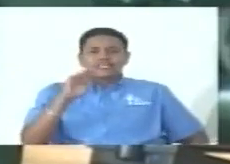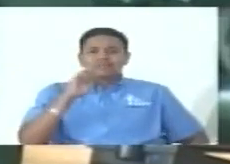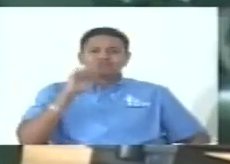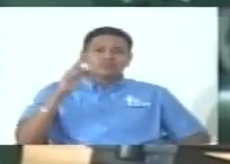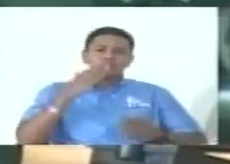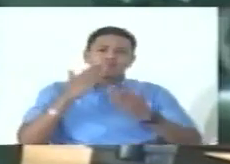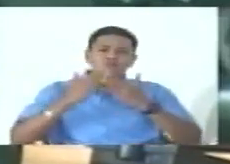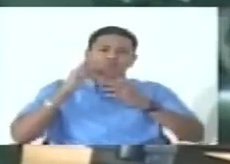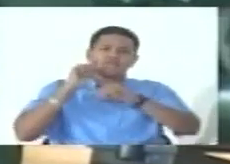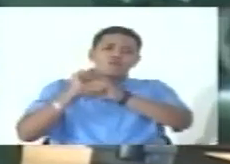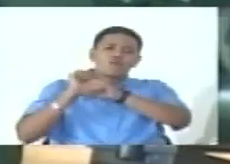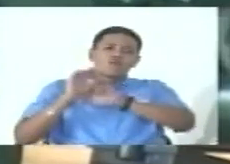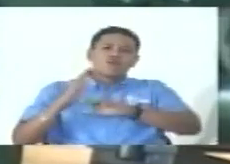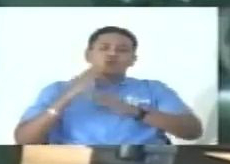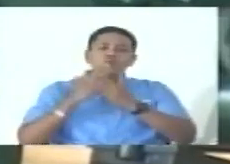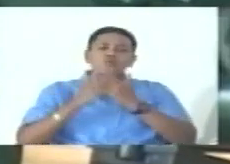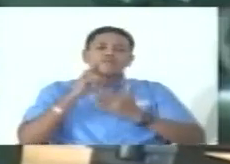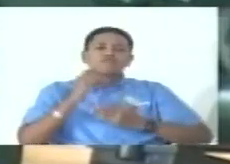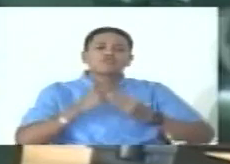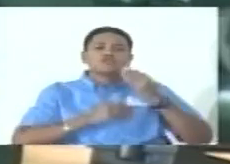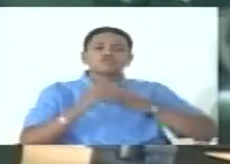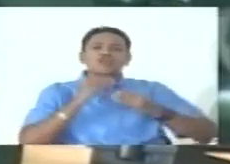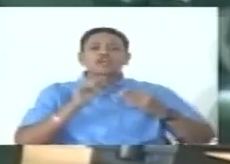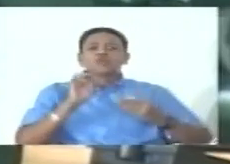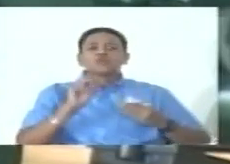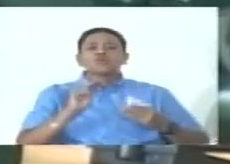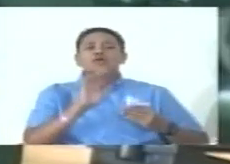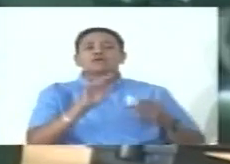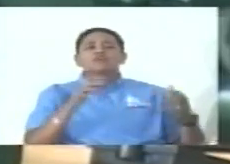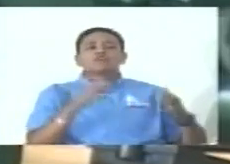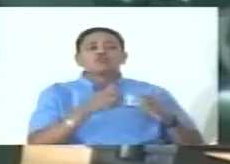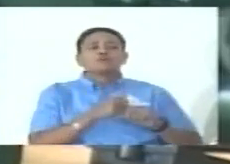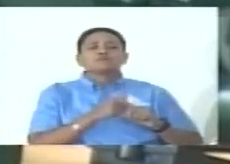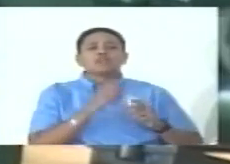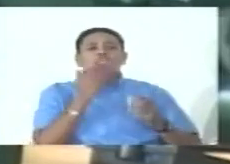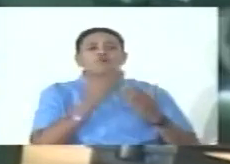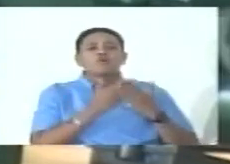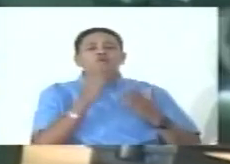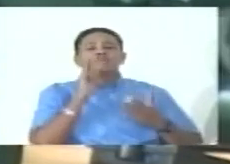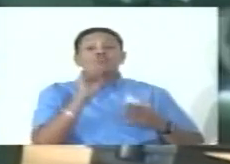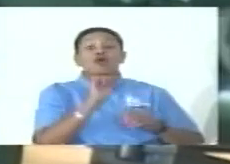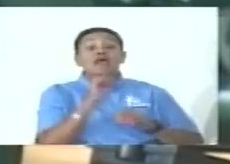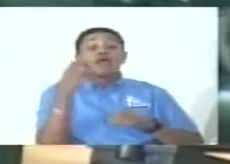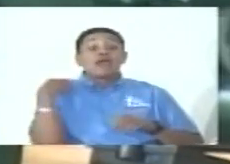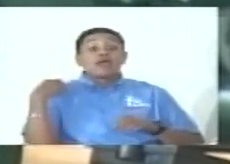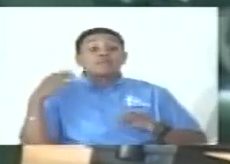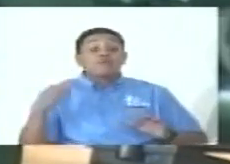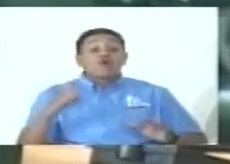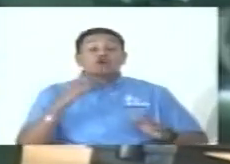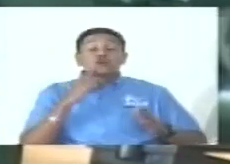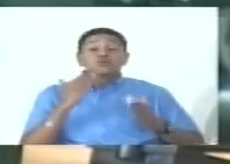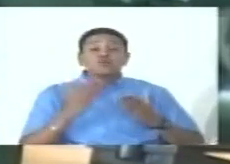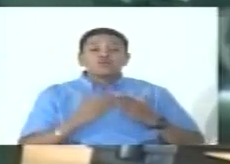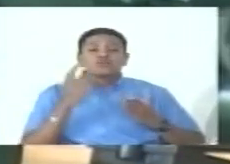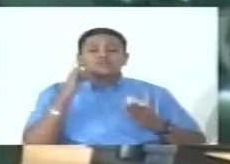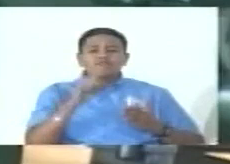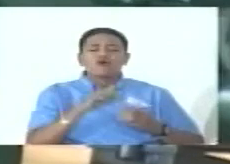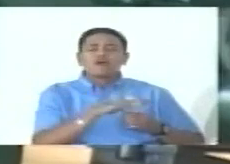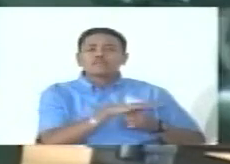good for the trade union movement. She was good for the employers. She was good for the state.